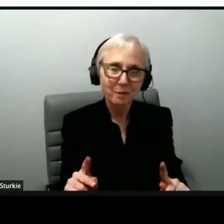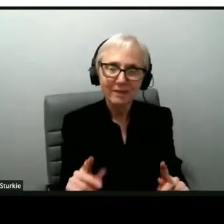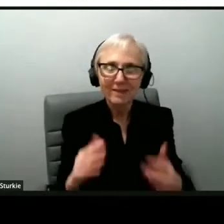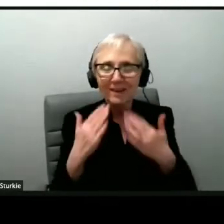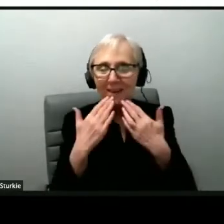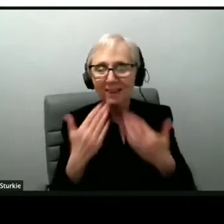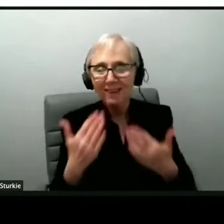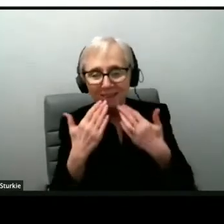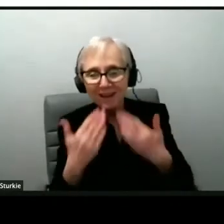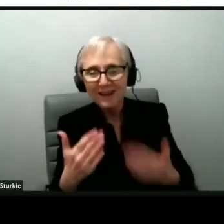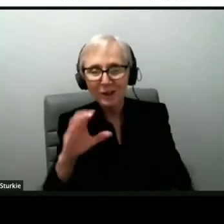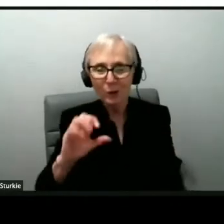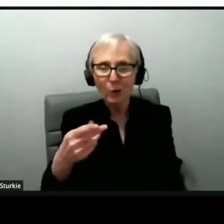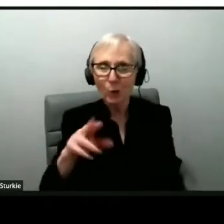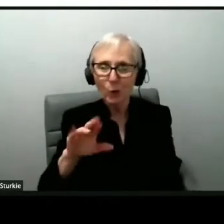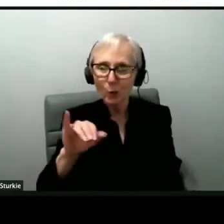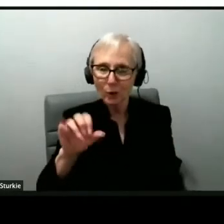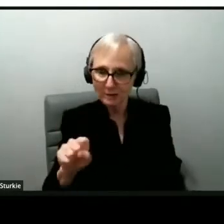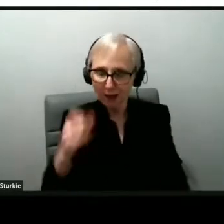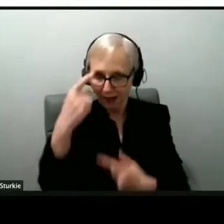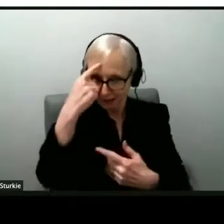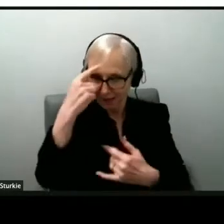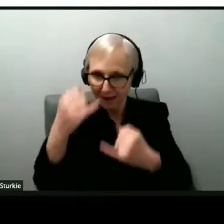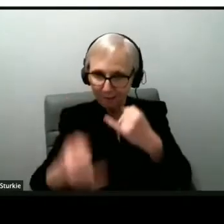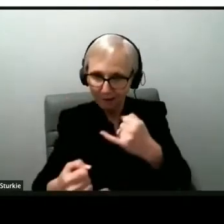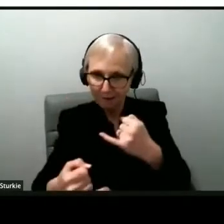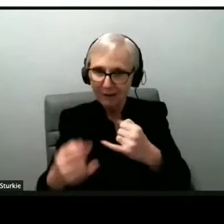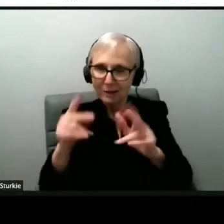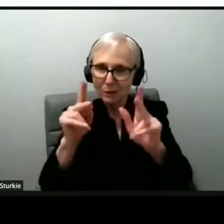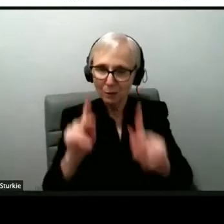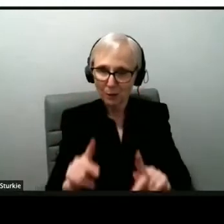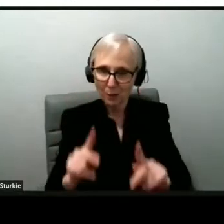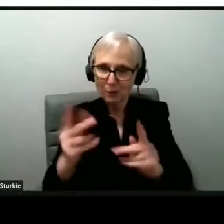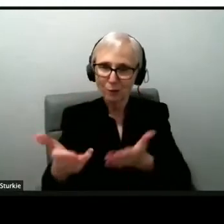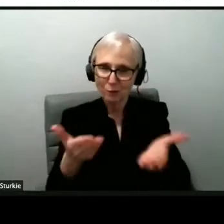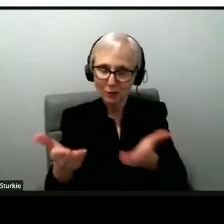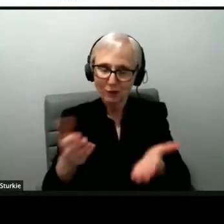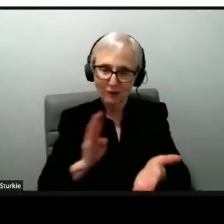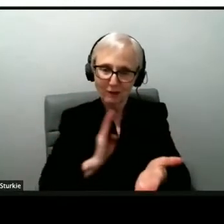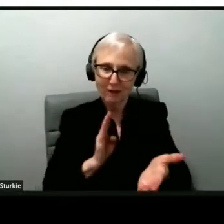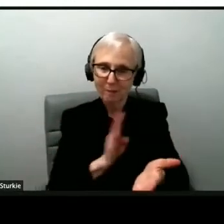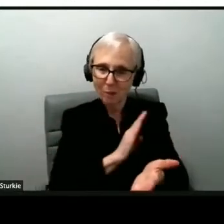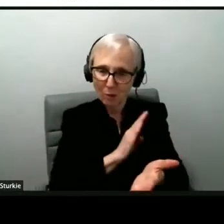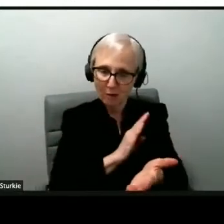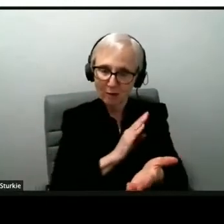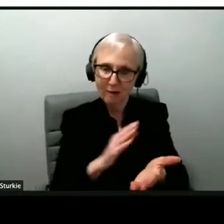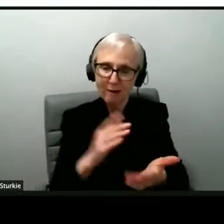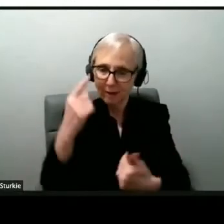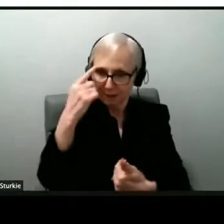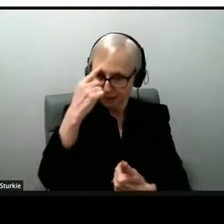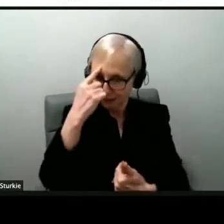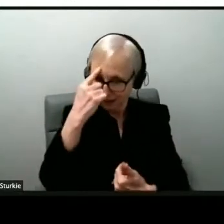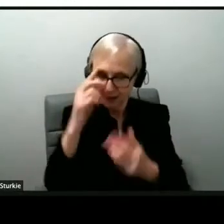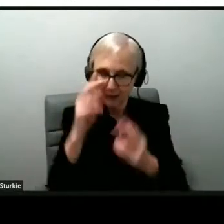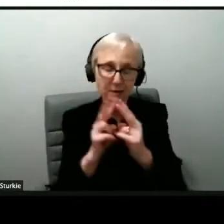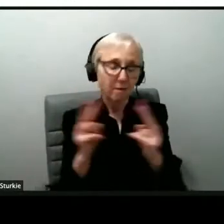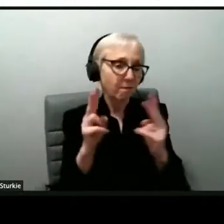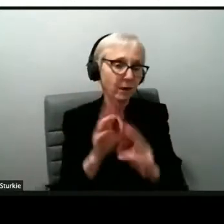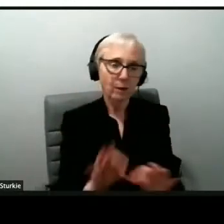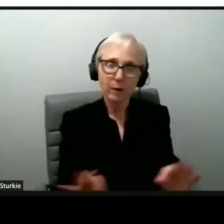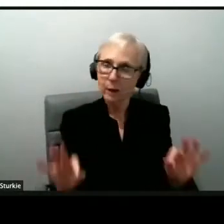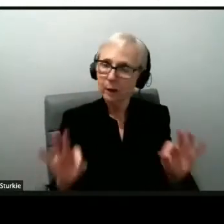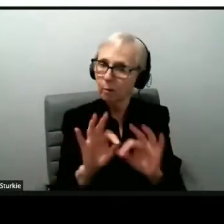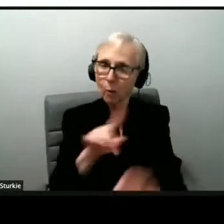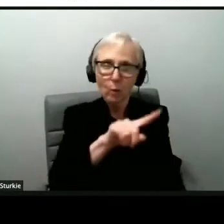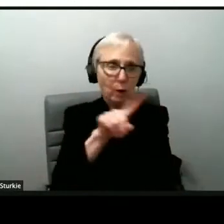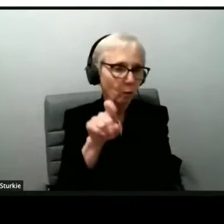you. I think I'm the last person who served on that board. I think this is a very important question and something